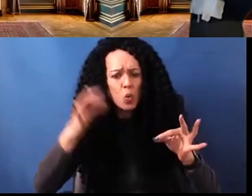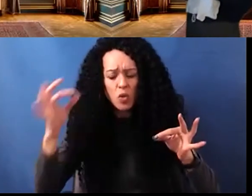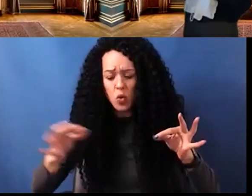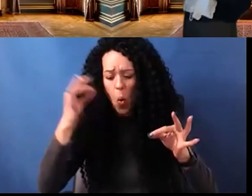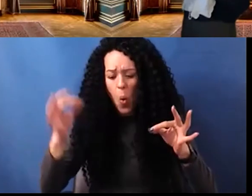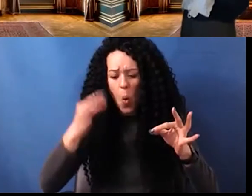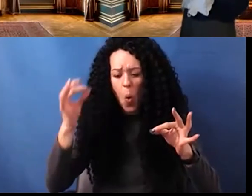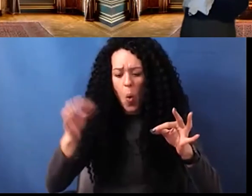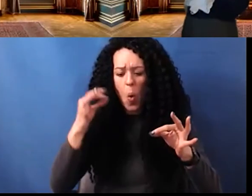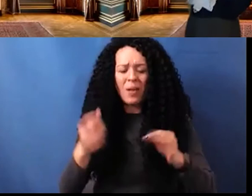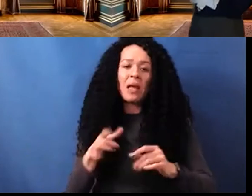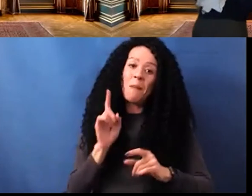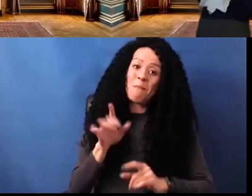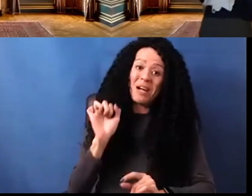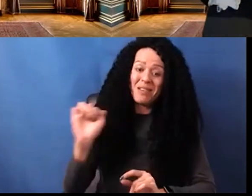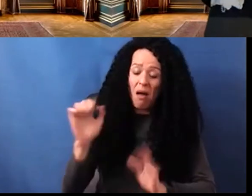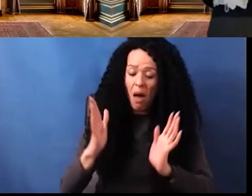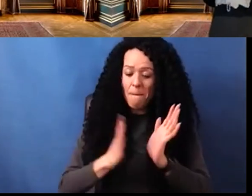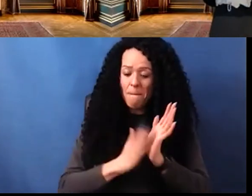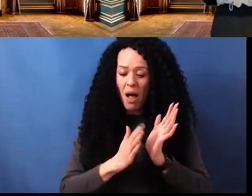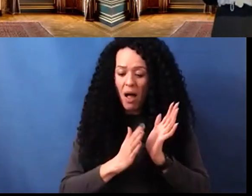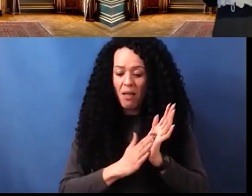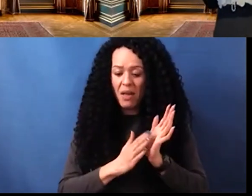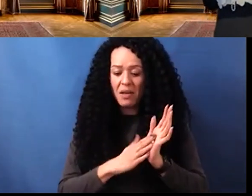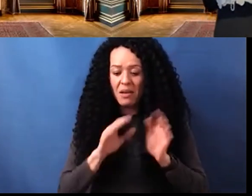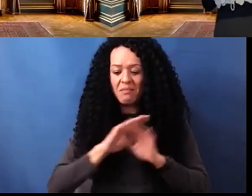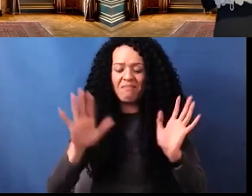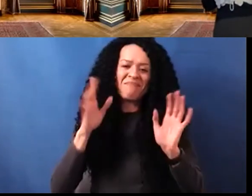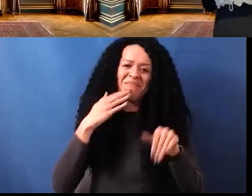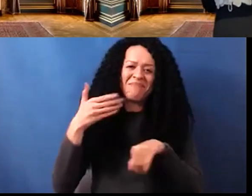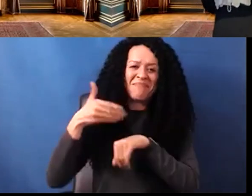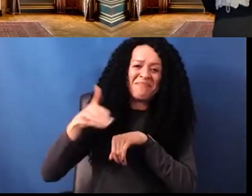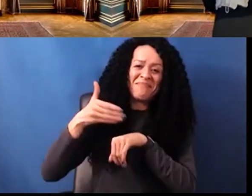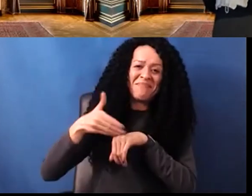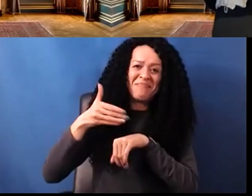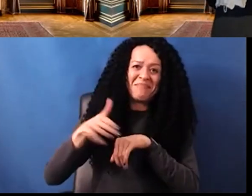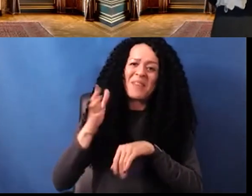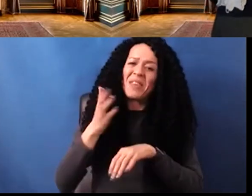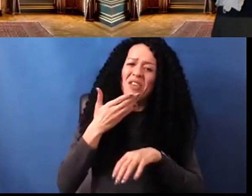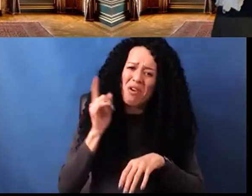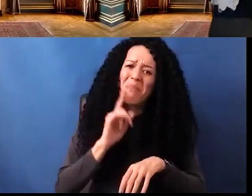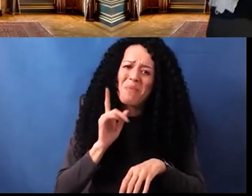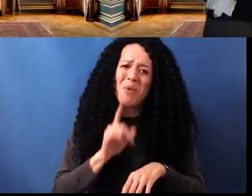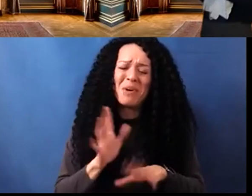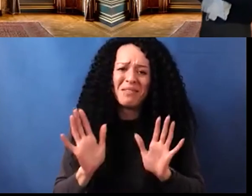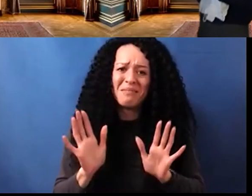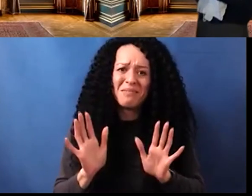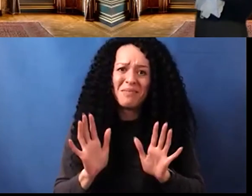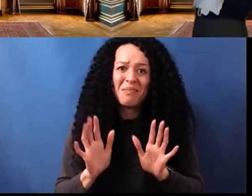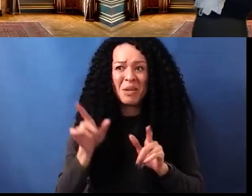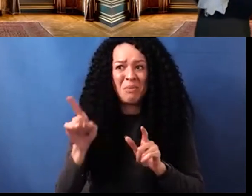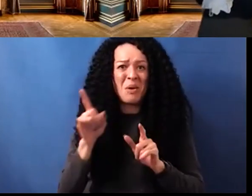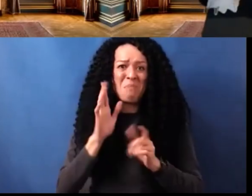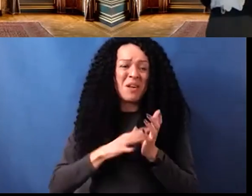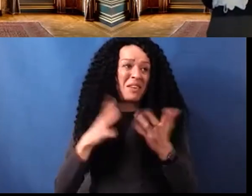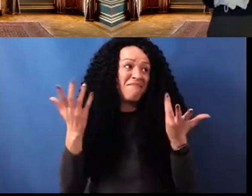to sew. But her mother, a charming woman, couldn't